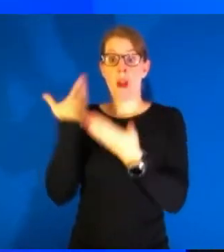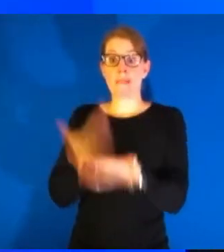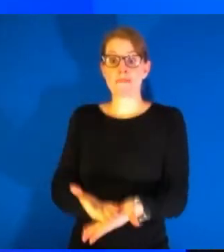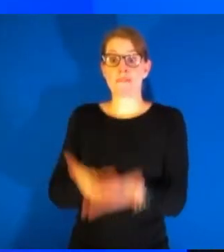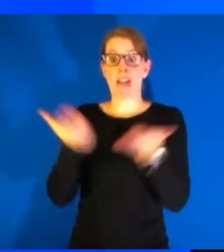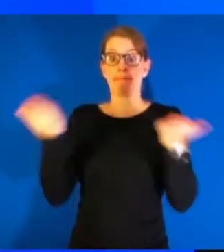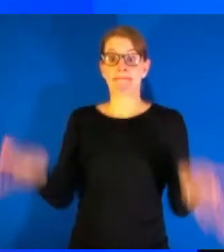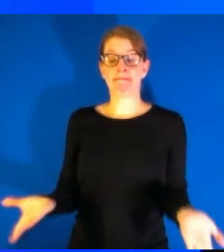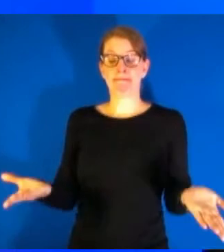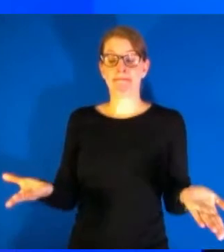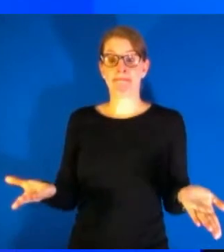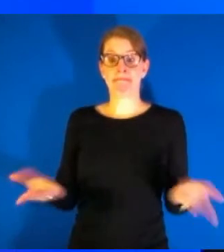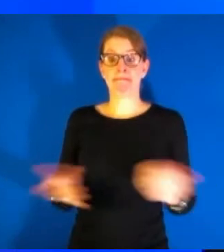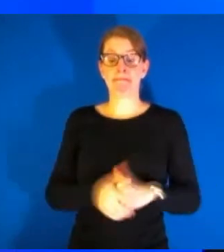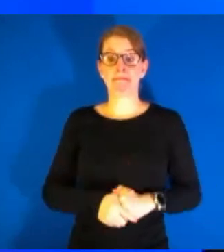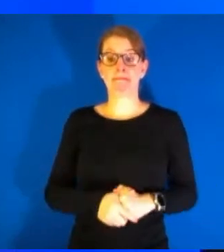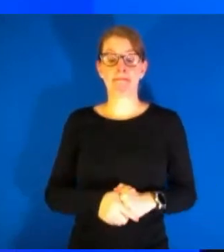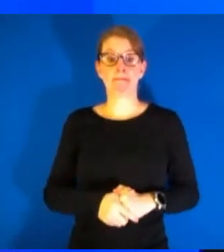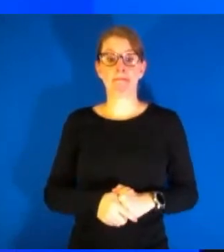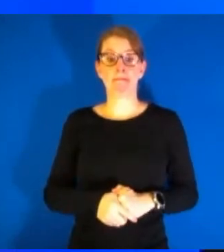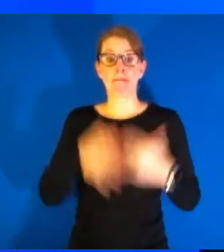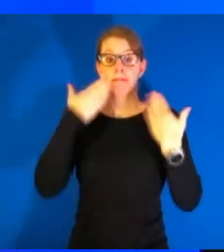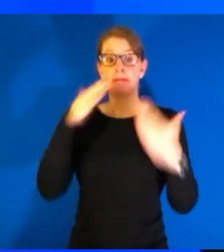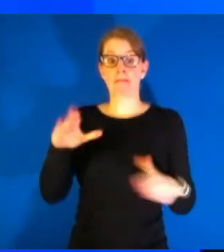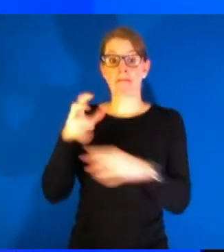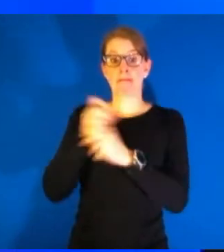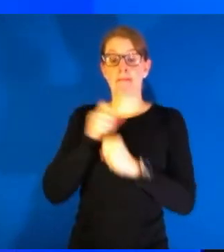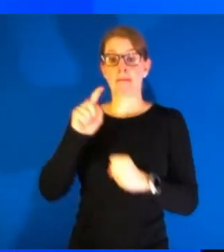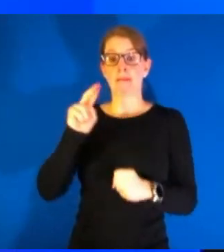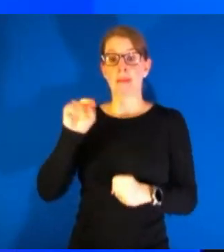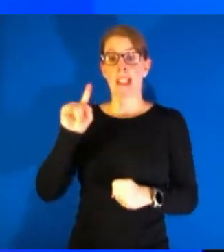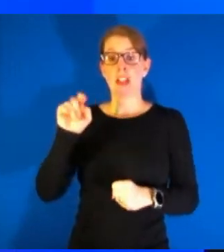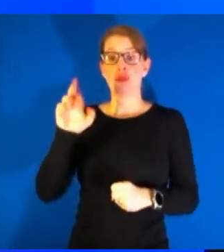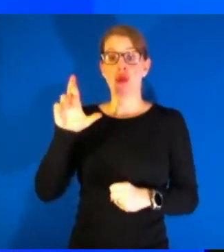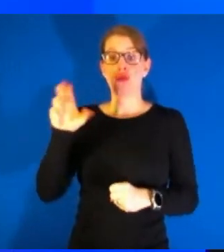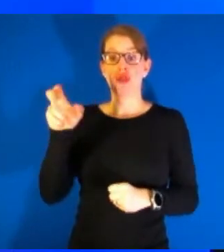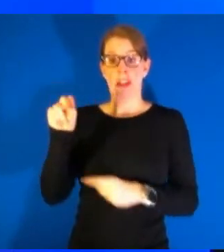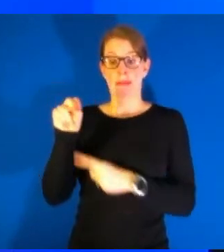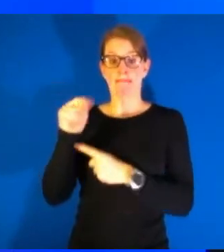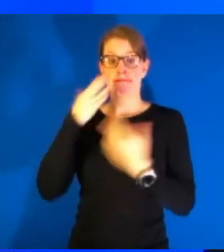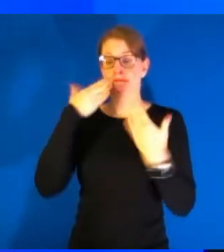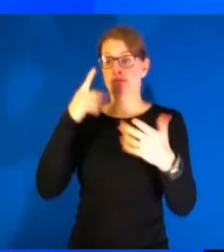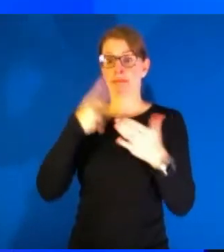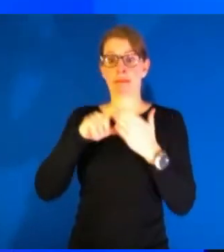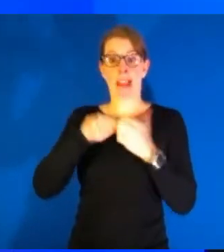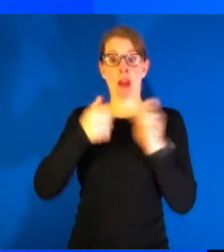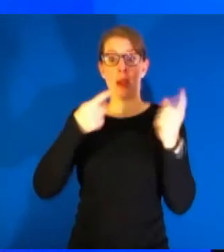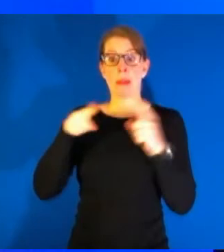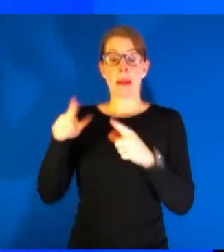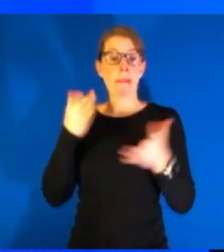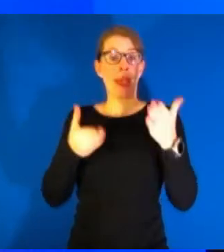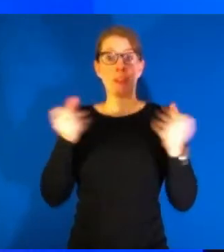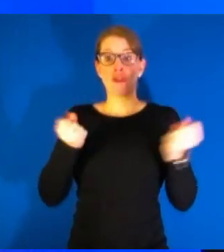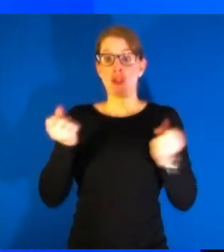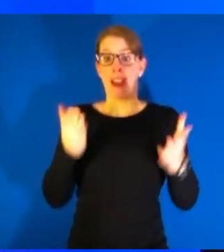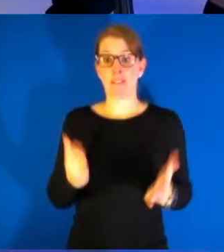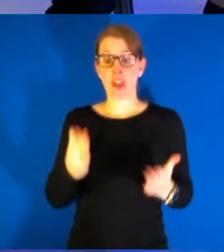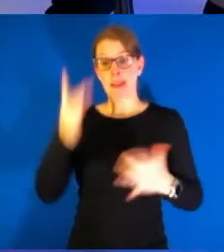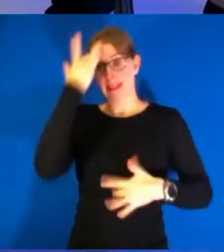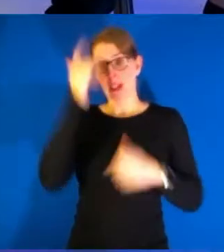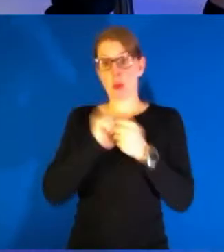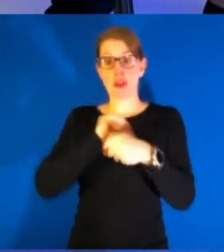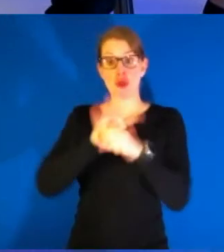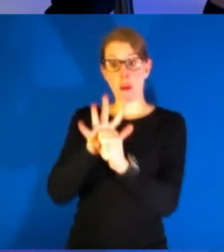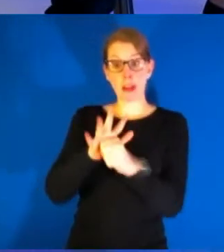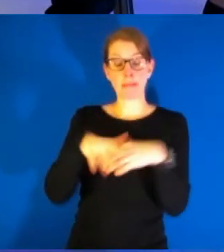we weren't getting nitrogen. So, and we're not actually quite sure how that happened. I know the delivery driver may have been sick with COVID, or we haven't. So you're having to figure